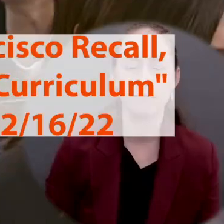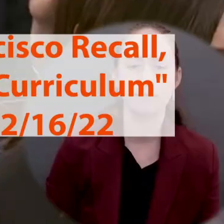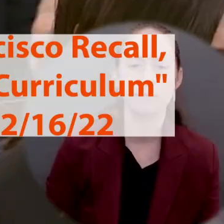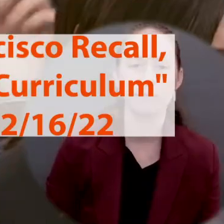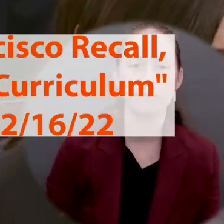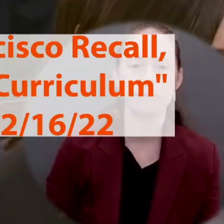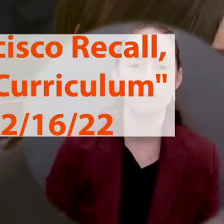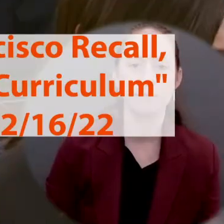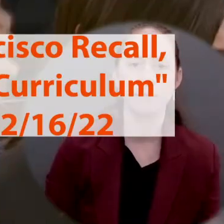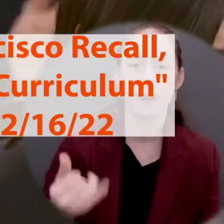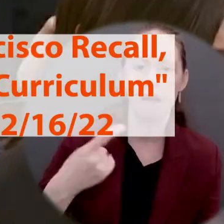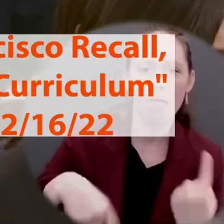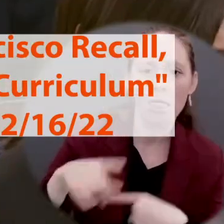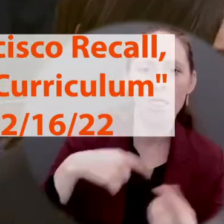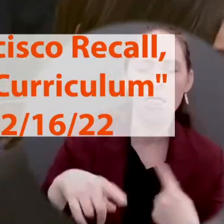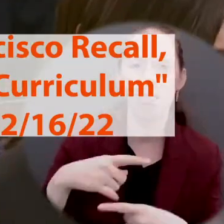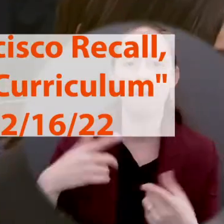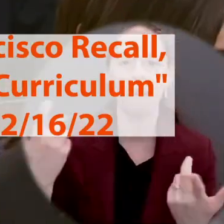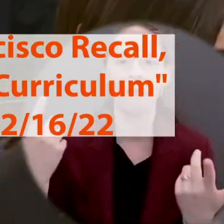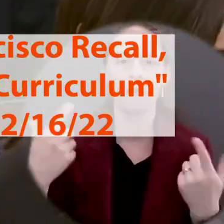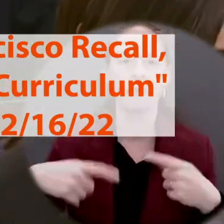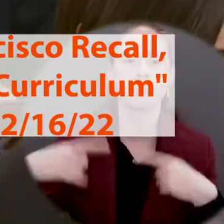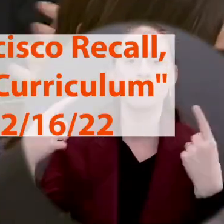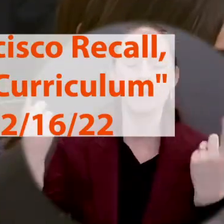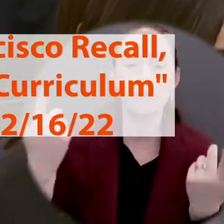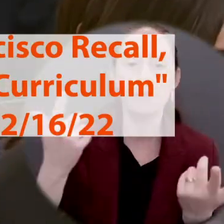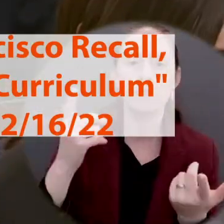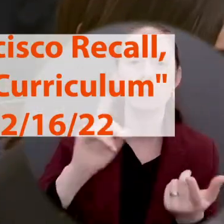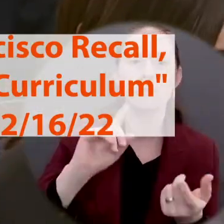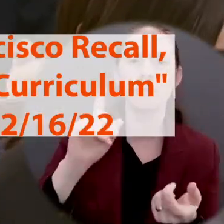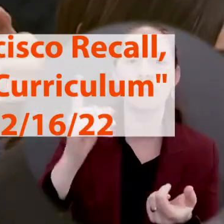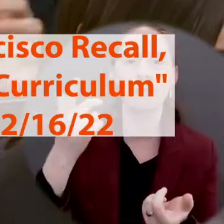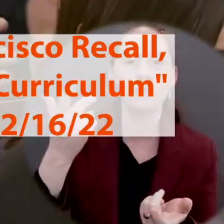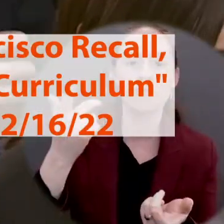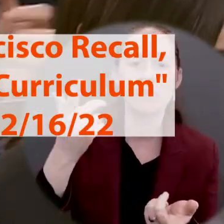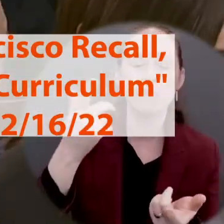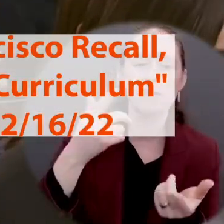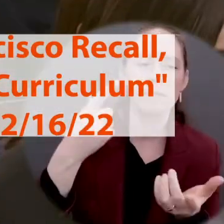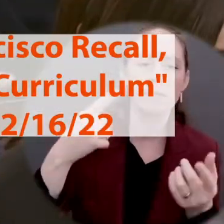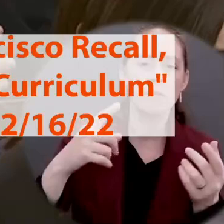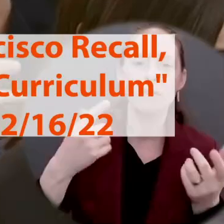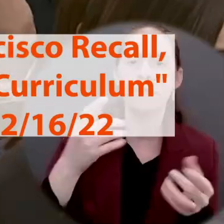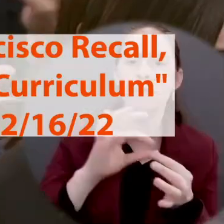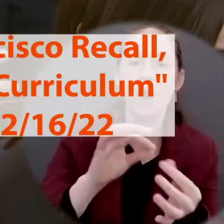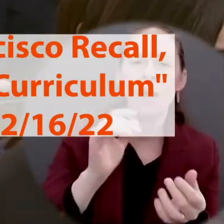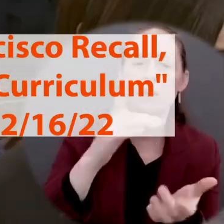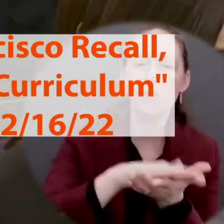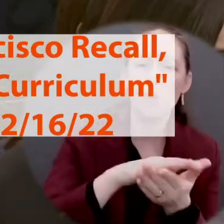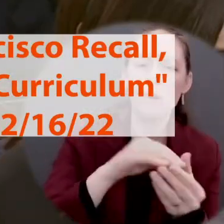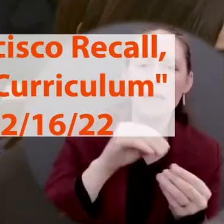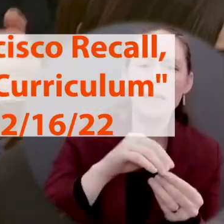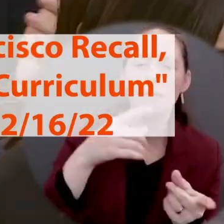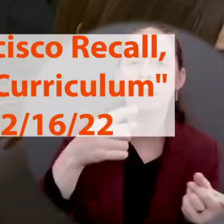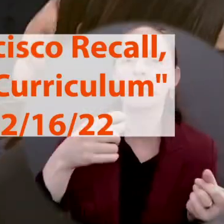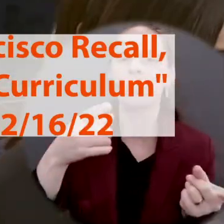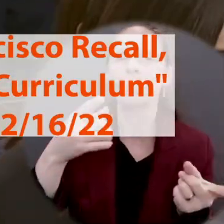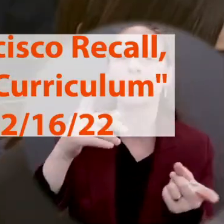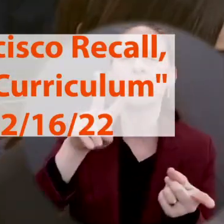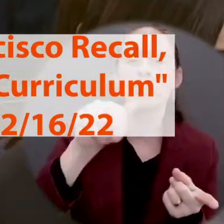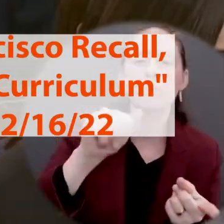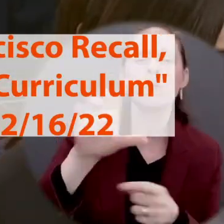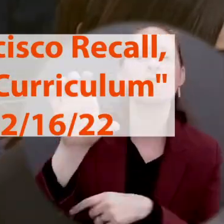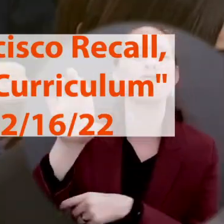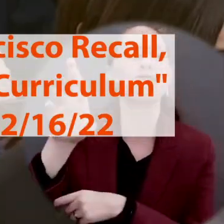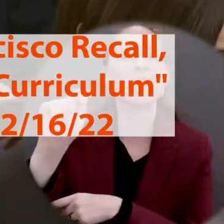in Virginia, conversations about critical race theory. I'm wondering whether the White House or the